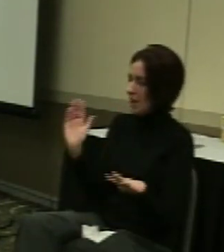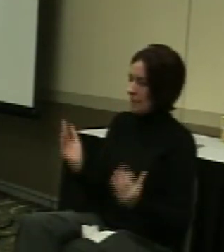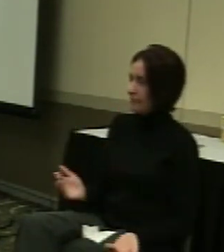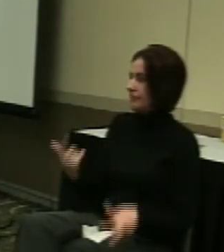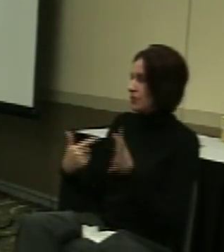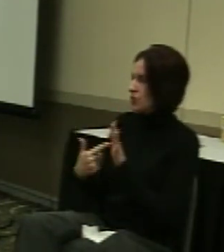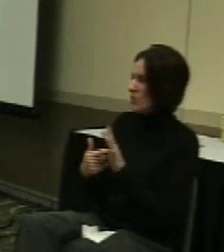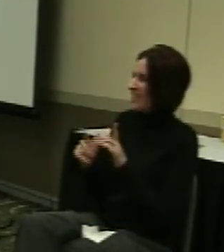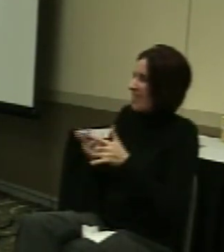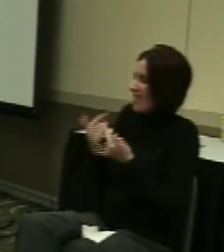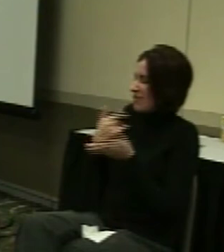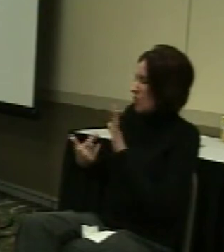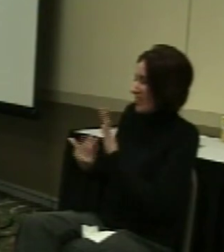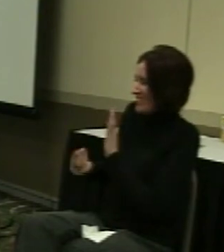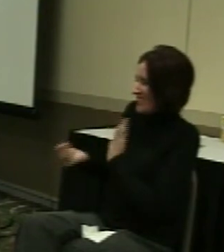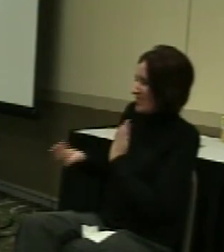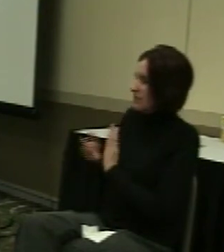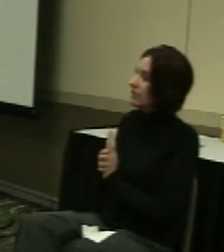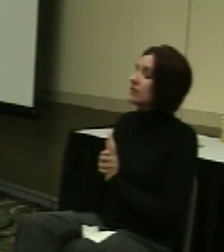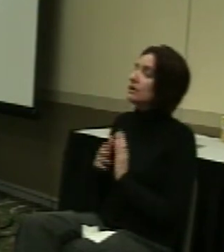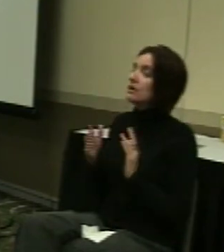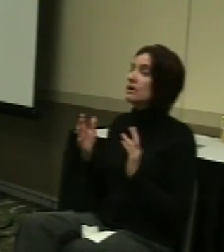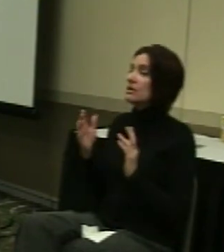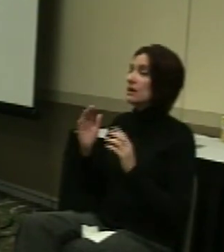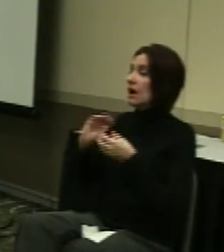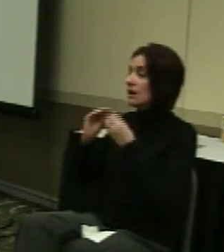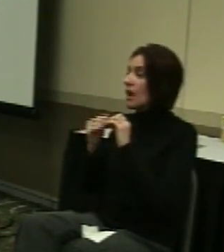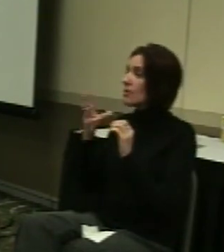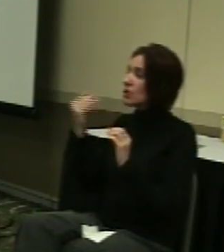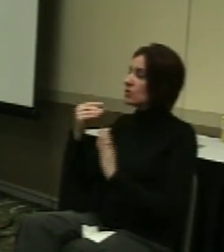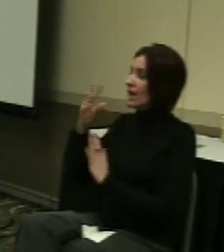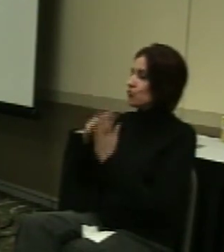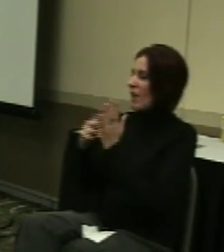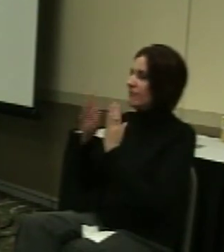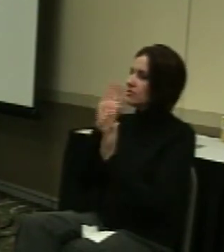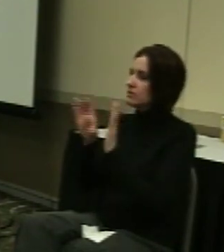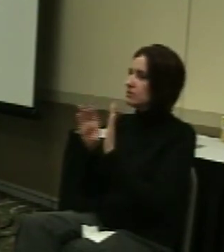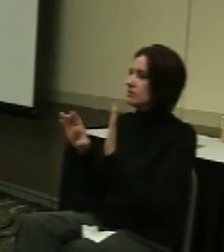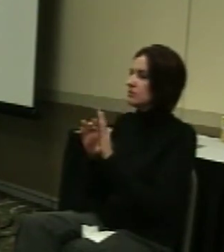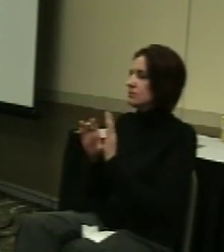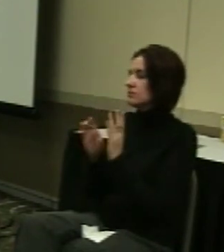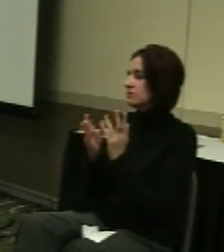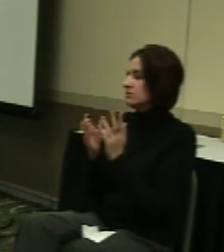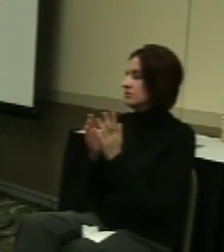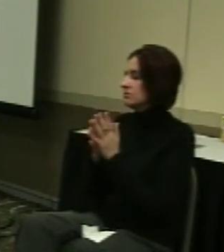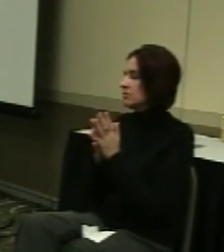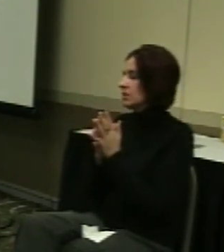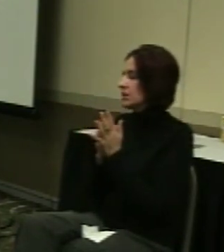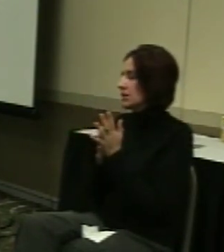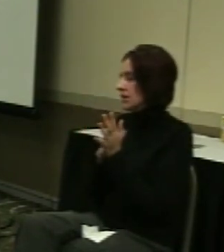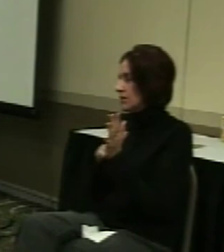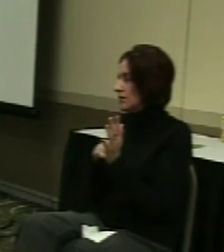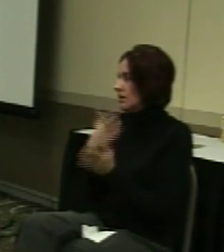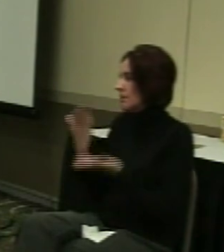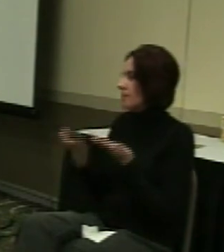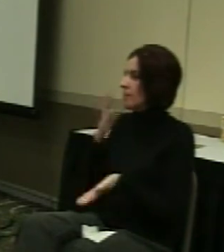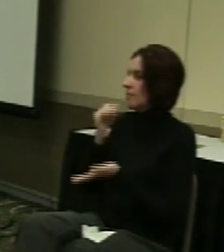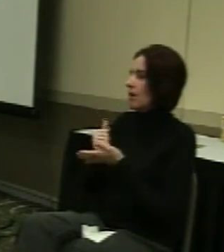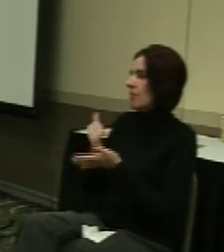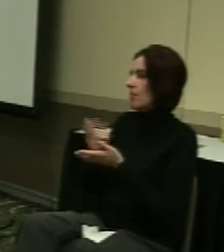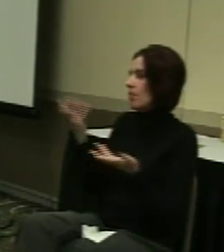Again, numbers and graphic displays, might indeed help a great